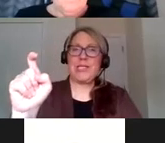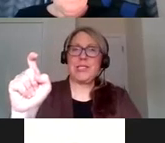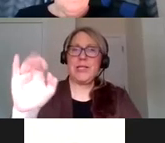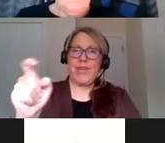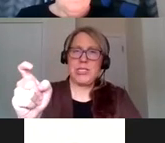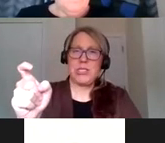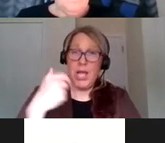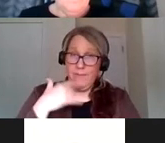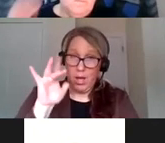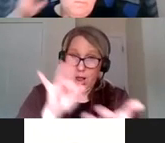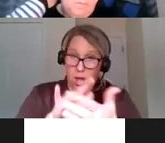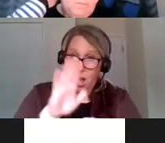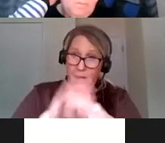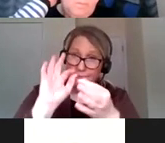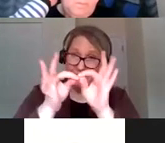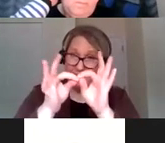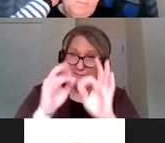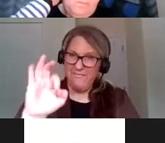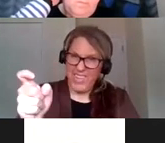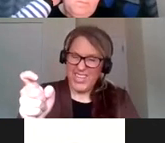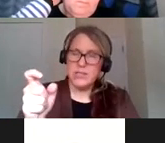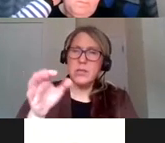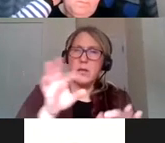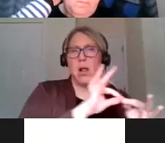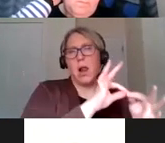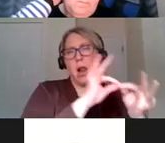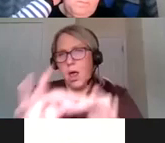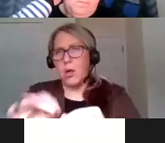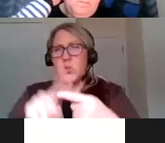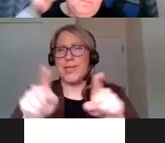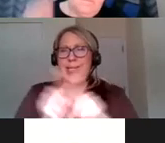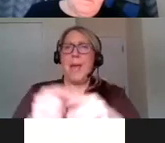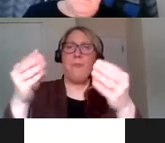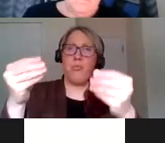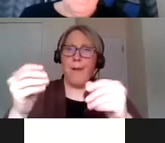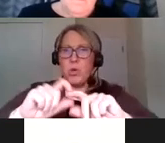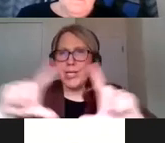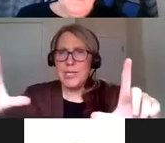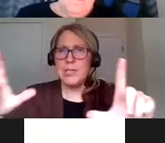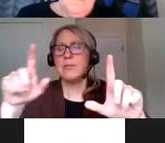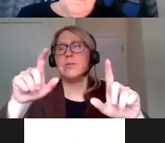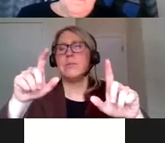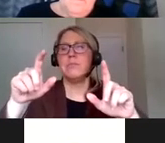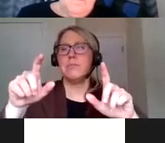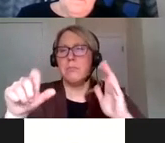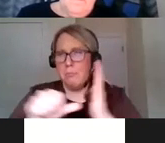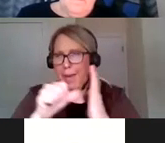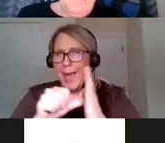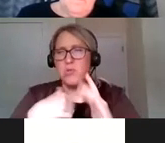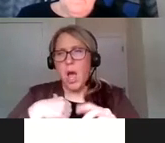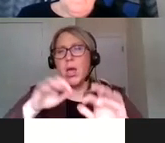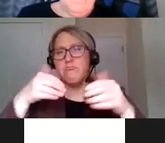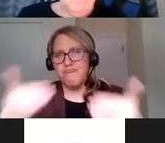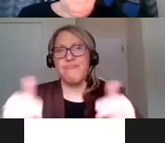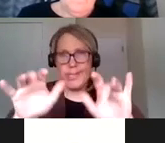clicked fix, it would actually bring me to the same properties page that I could type in